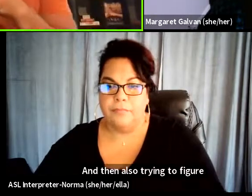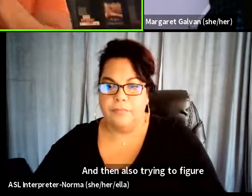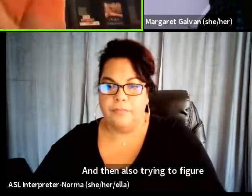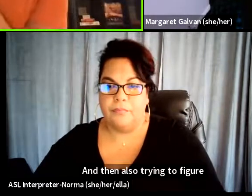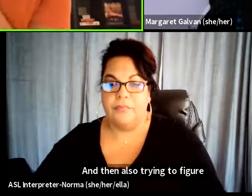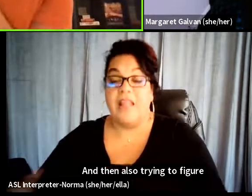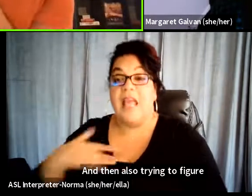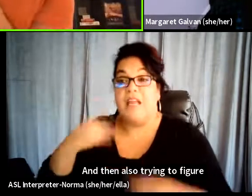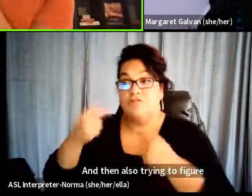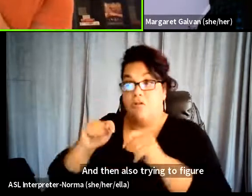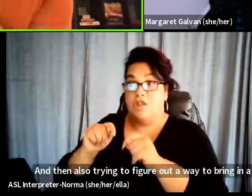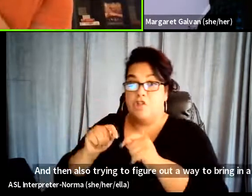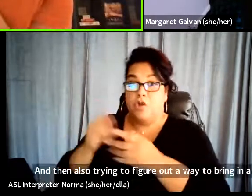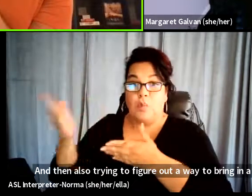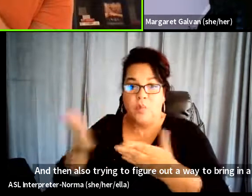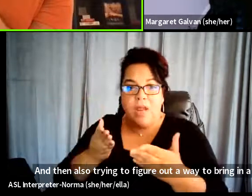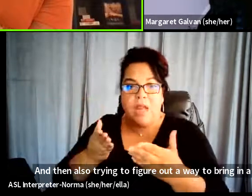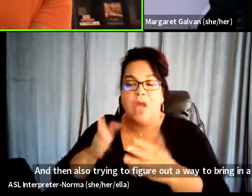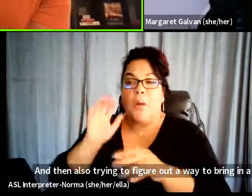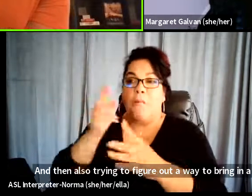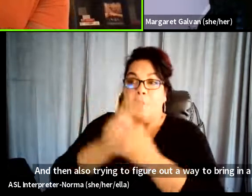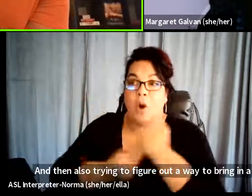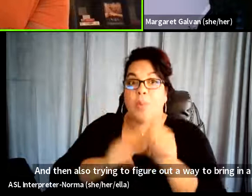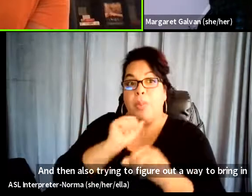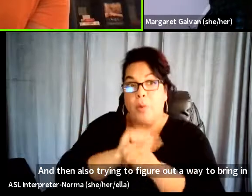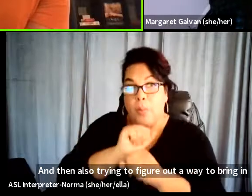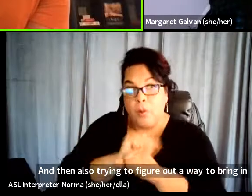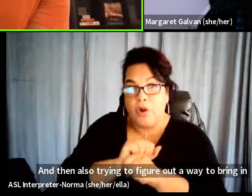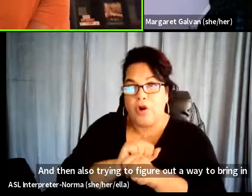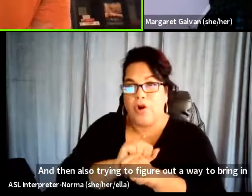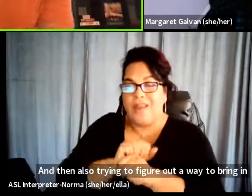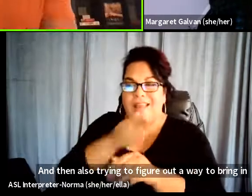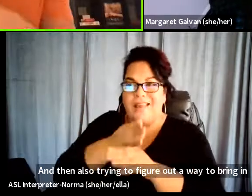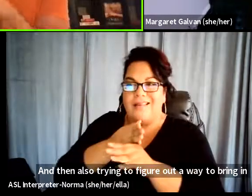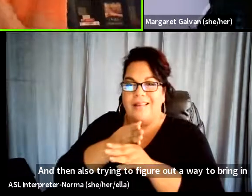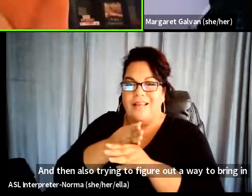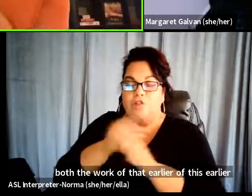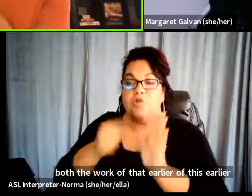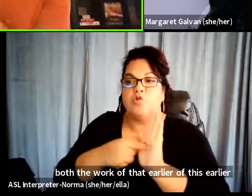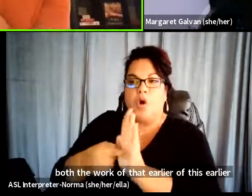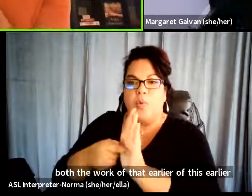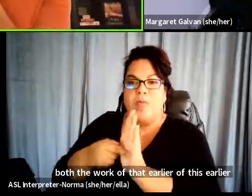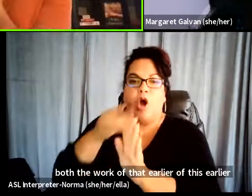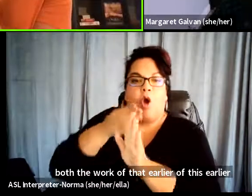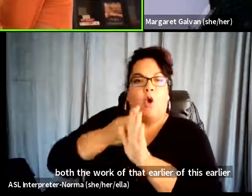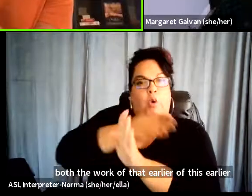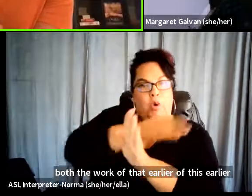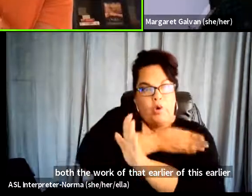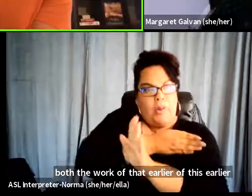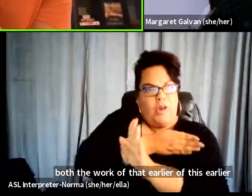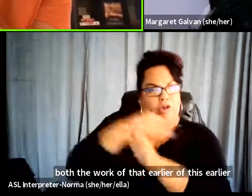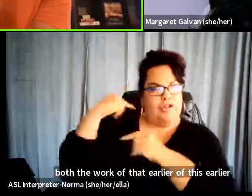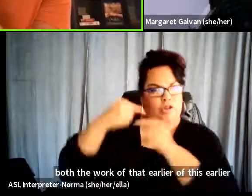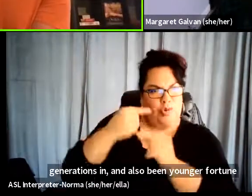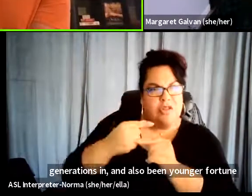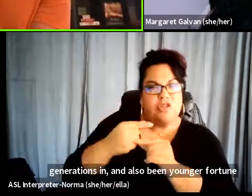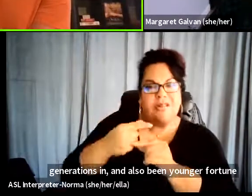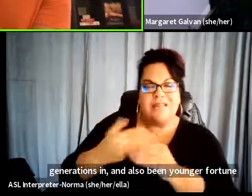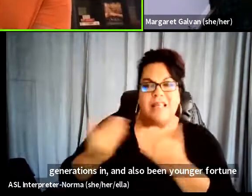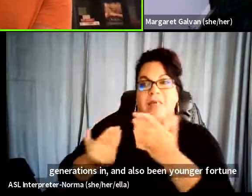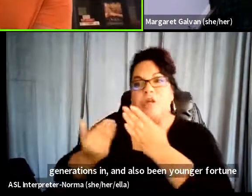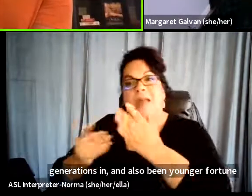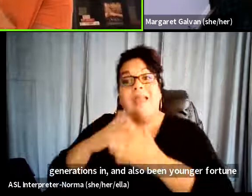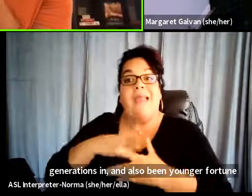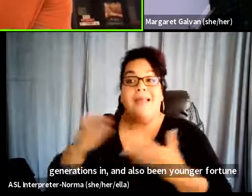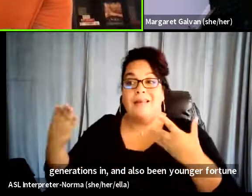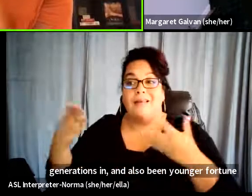you know, both the work of that earlier, of those earlier generations in, and also, you younger cartoonists, newer generations